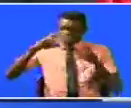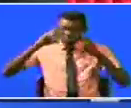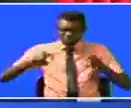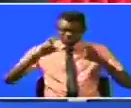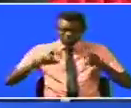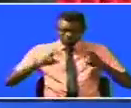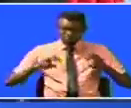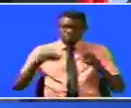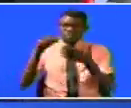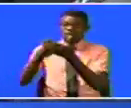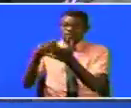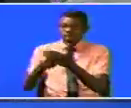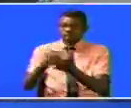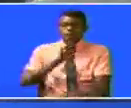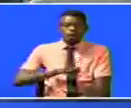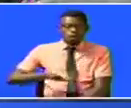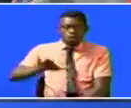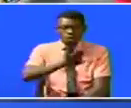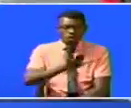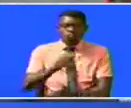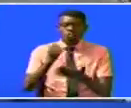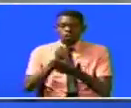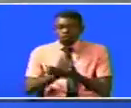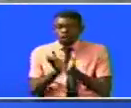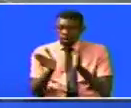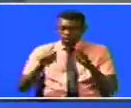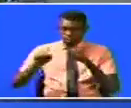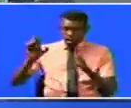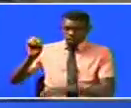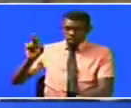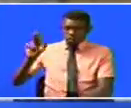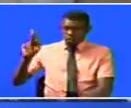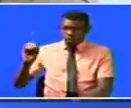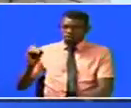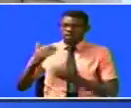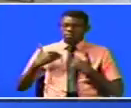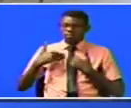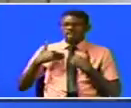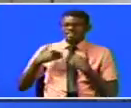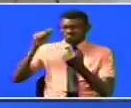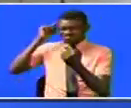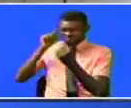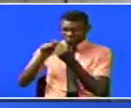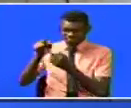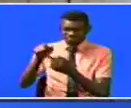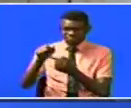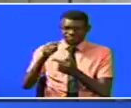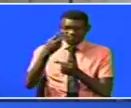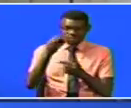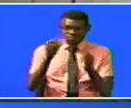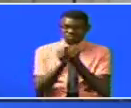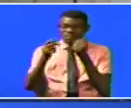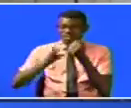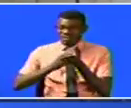books of virtually all public offices, Ouko has been a marked man. In January 2017,